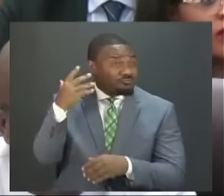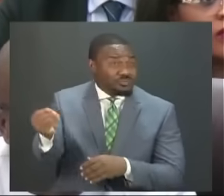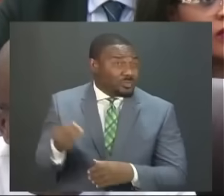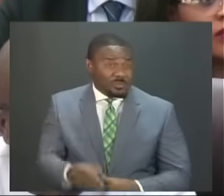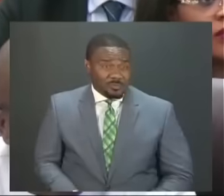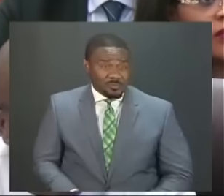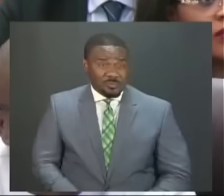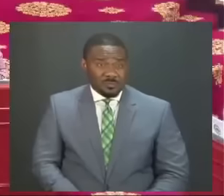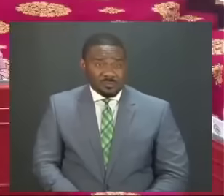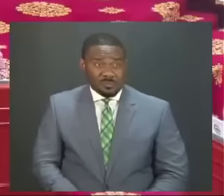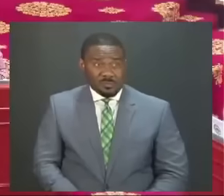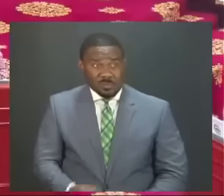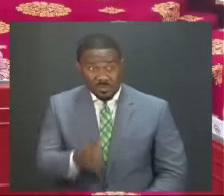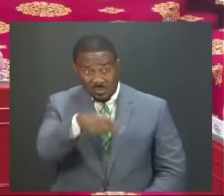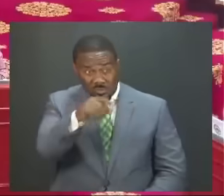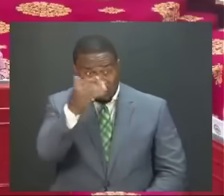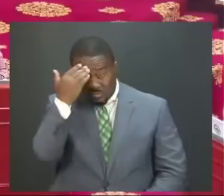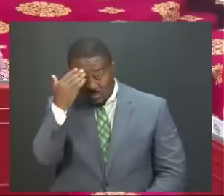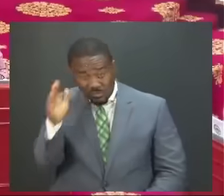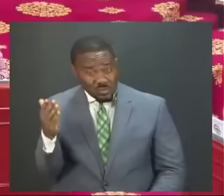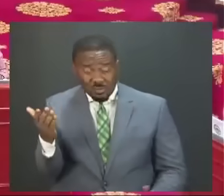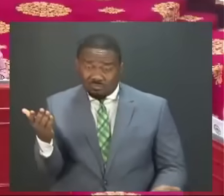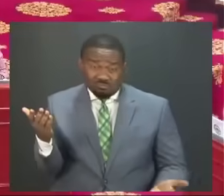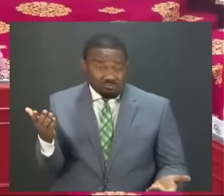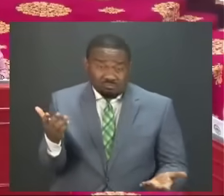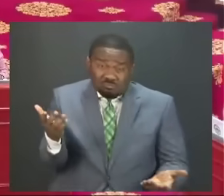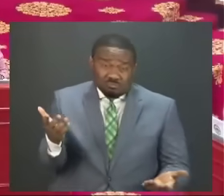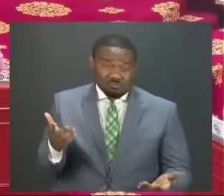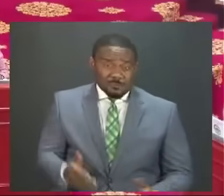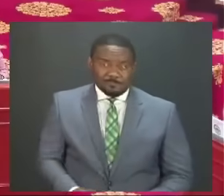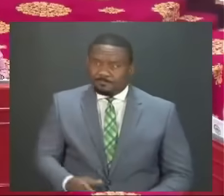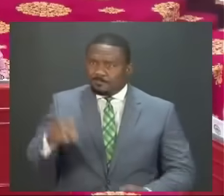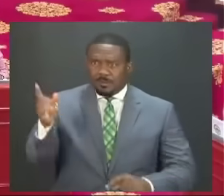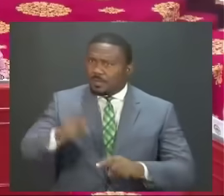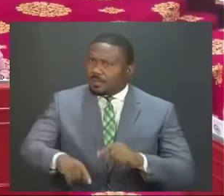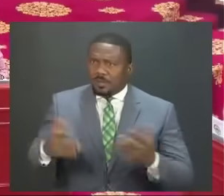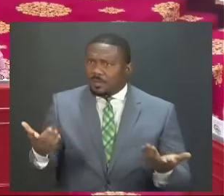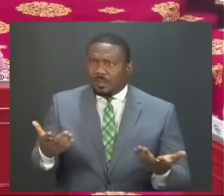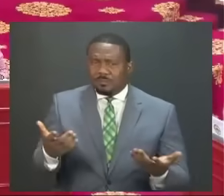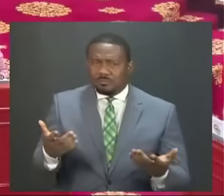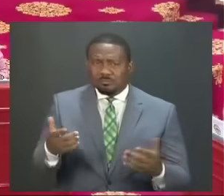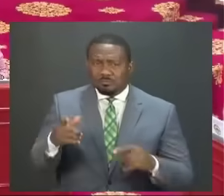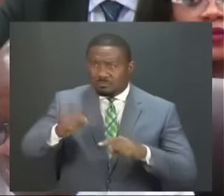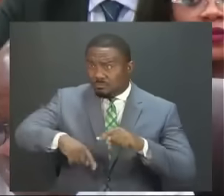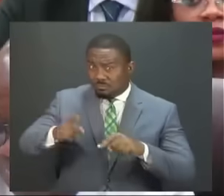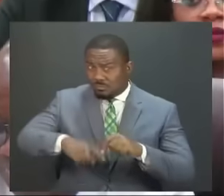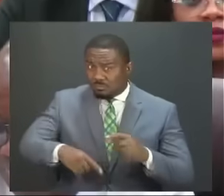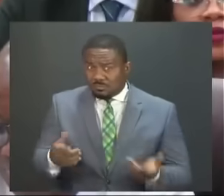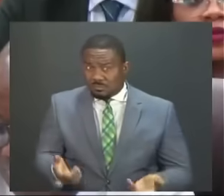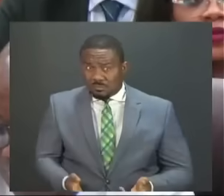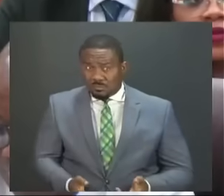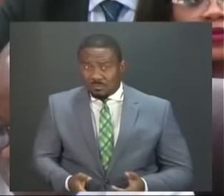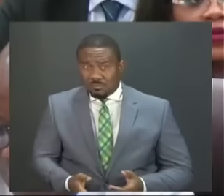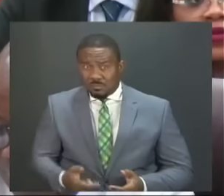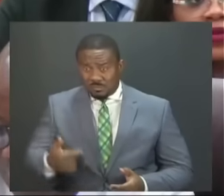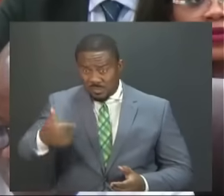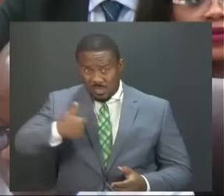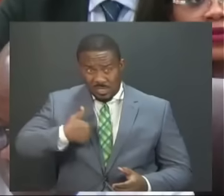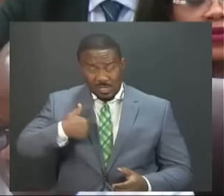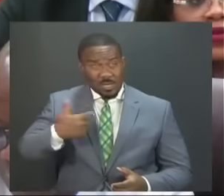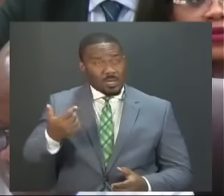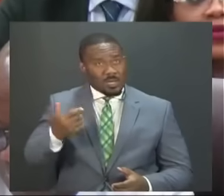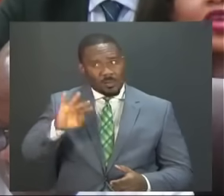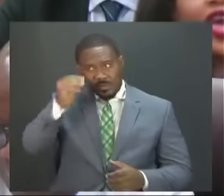if you don't know what to do, you've not done it. You can't hold that to ransom. Mr. Speaker, I'm a minister responsible for